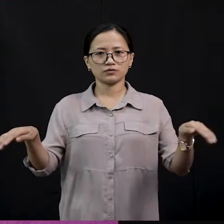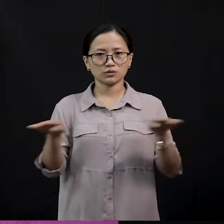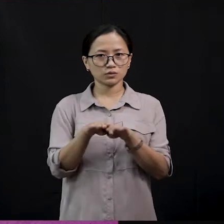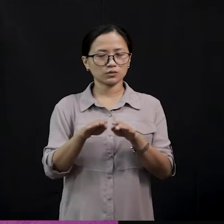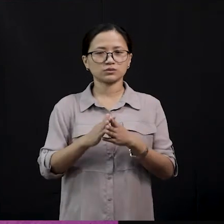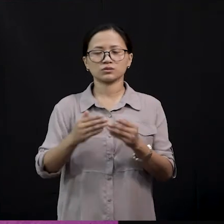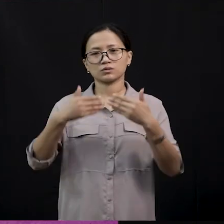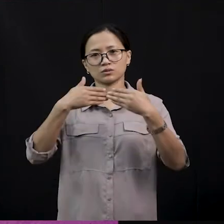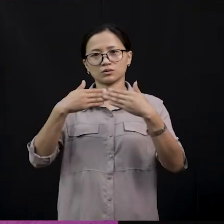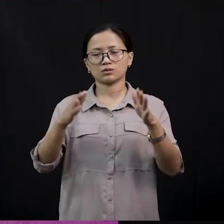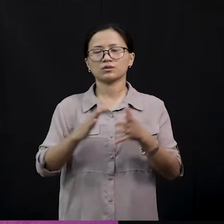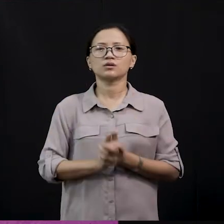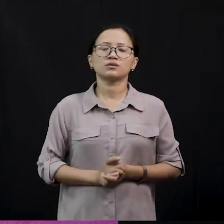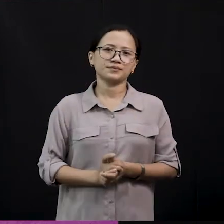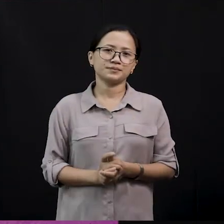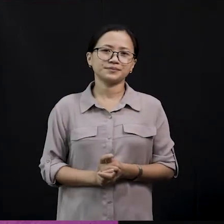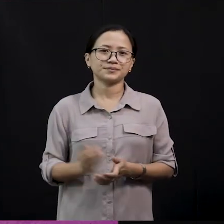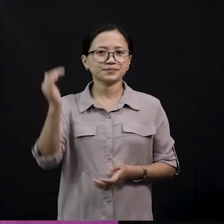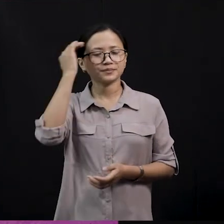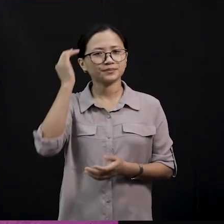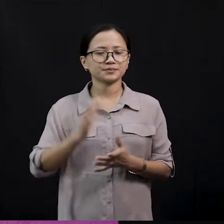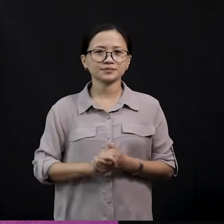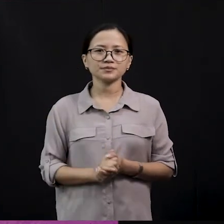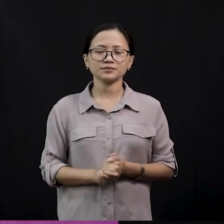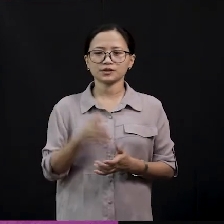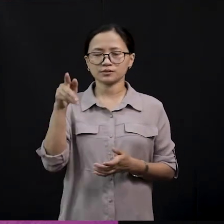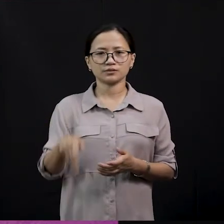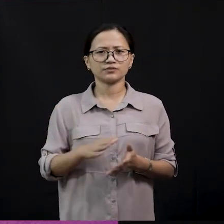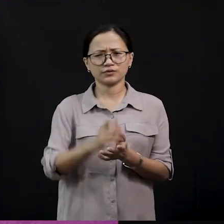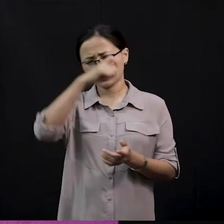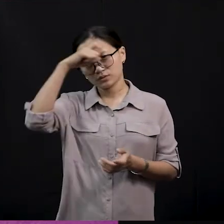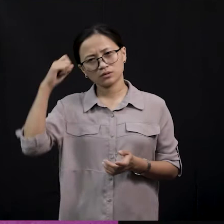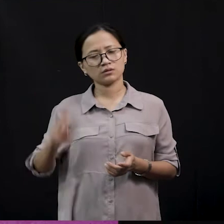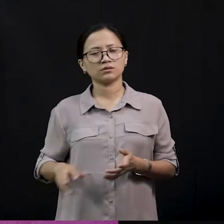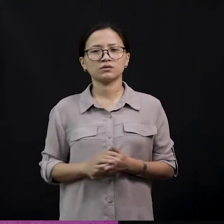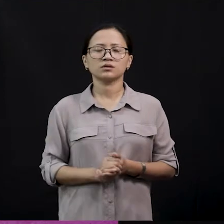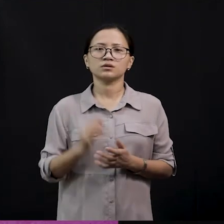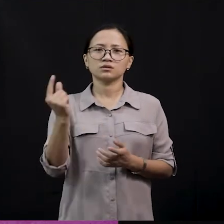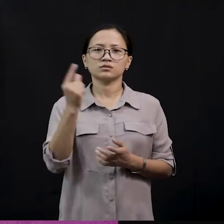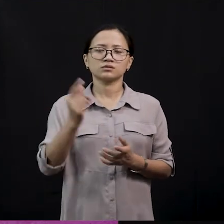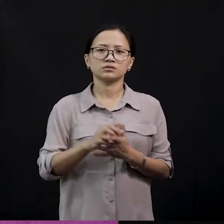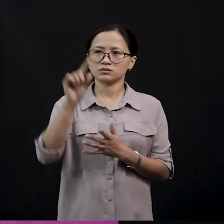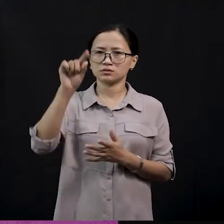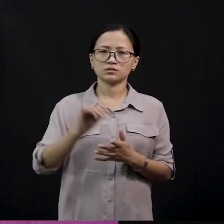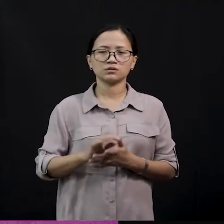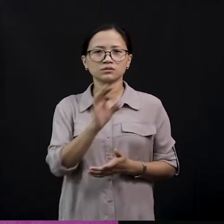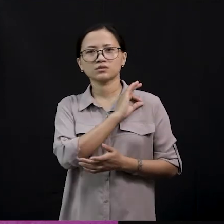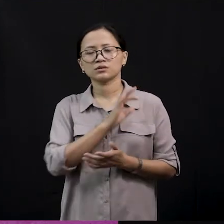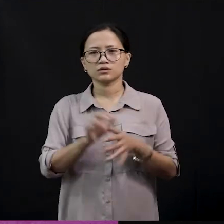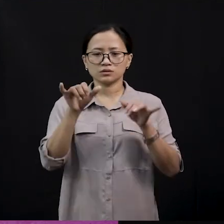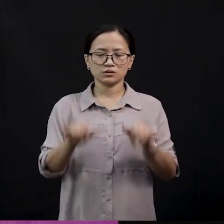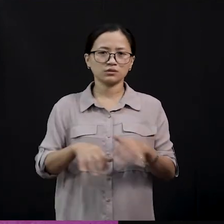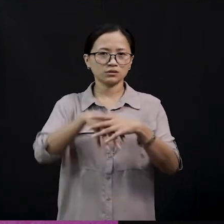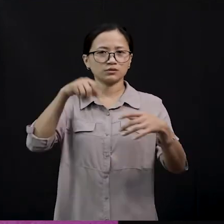afternoon, in the midday, in fact, we all know that it can be very hot, and what people usually do is we like to